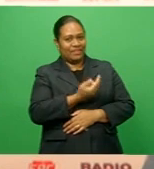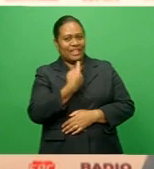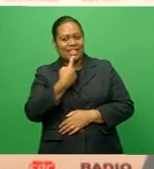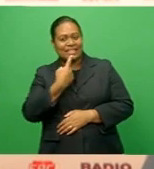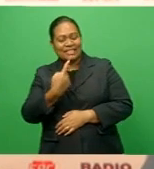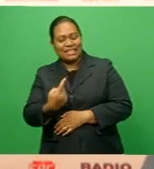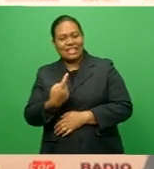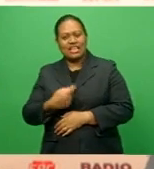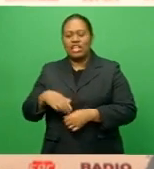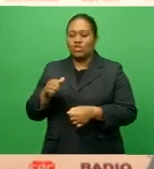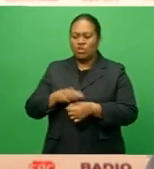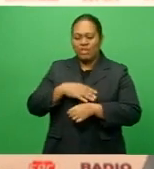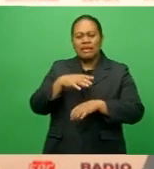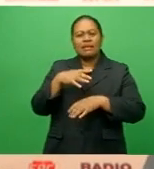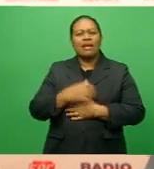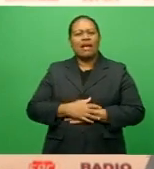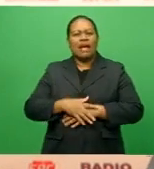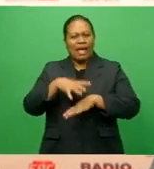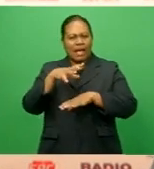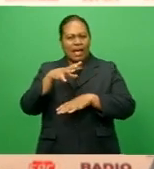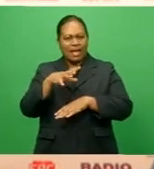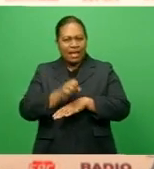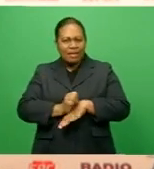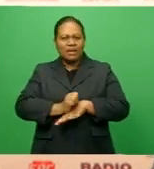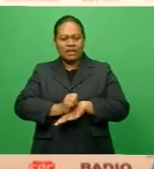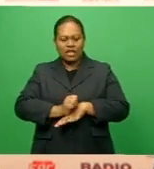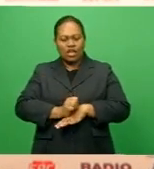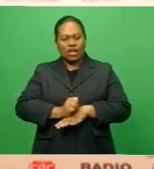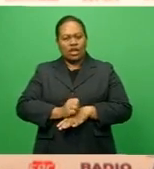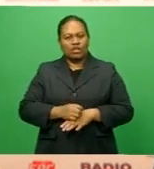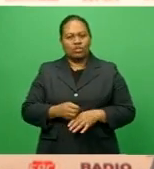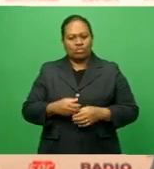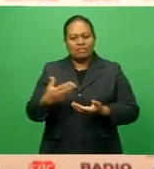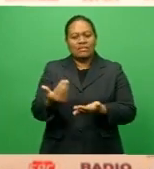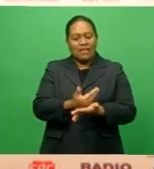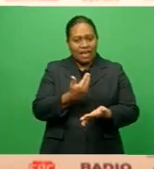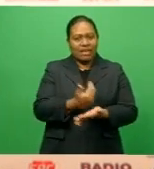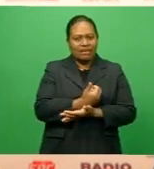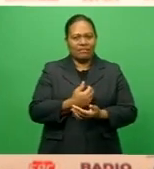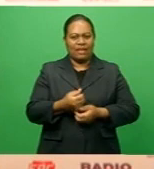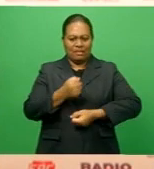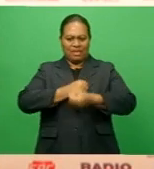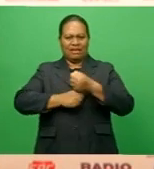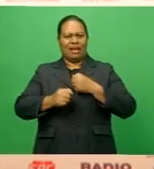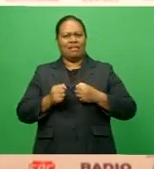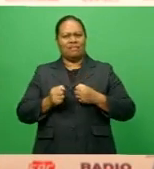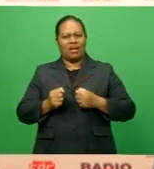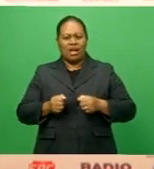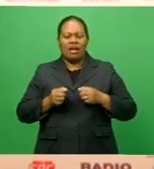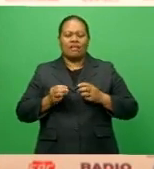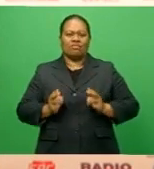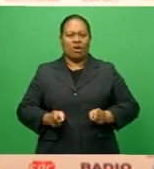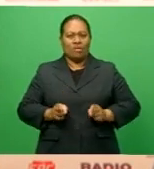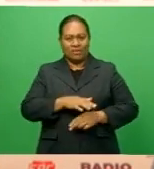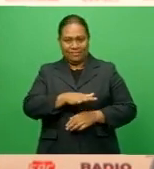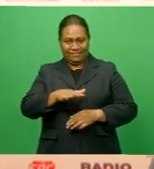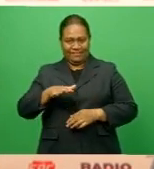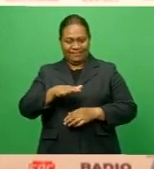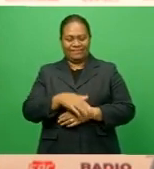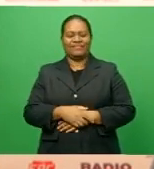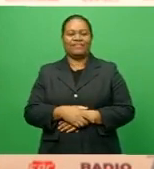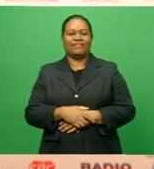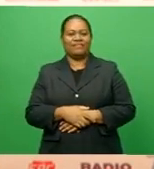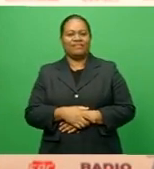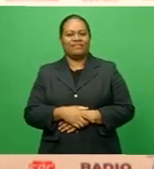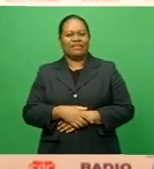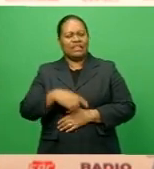make the habit of saving a norm. At the moment it's not. A lot of people don't save. We're asking people to save. So I